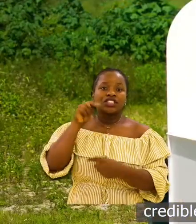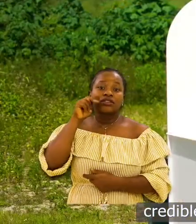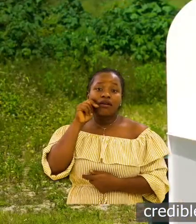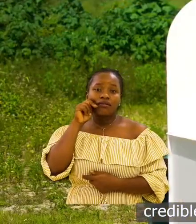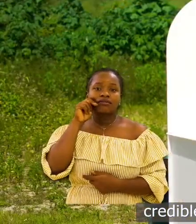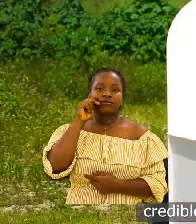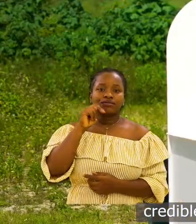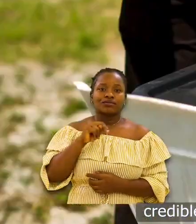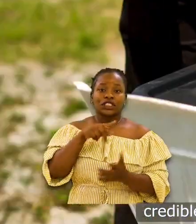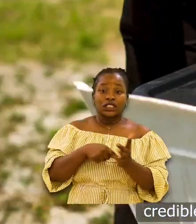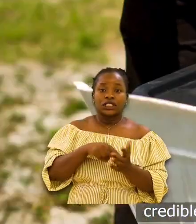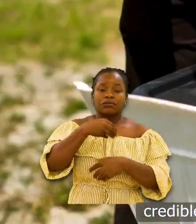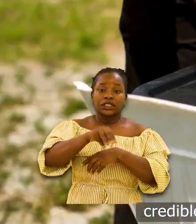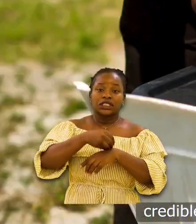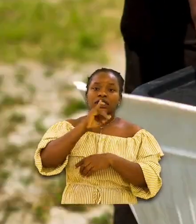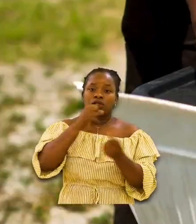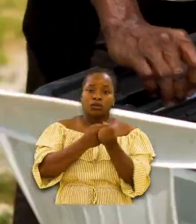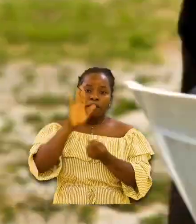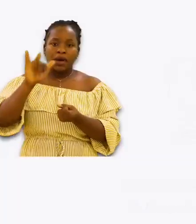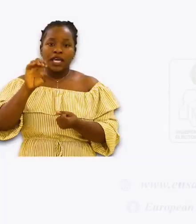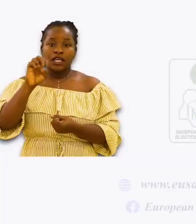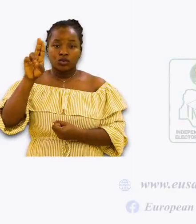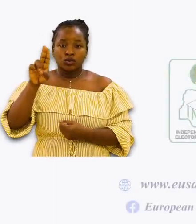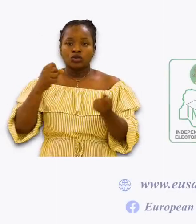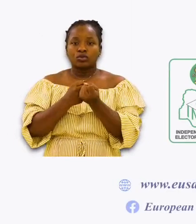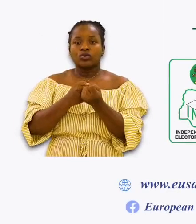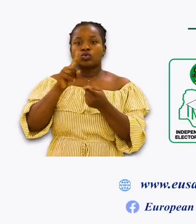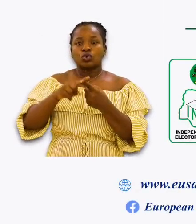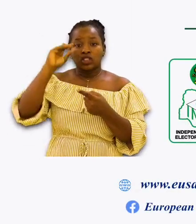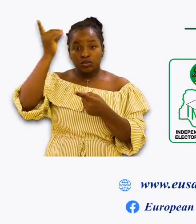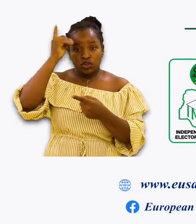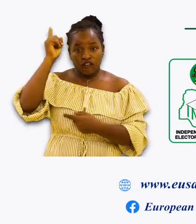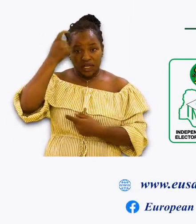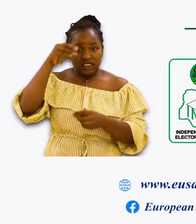credible, and inclusive elections in Nigeria. This message is